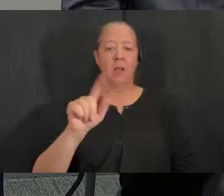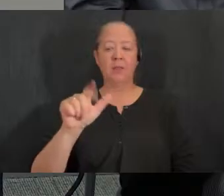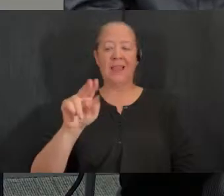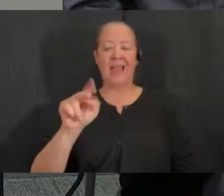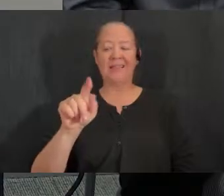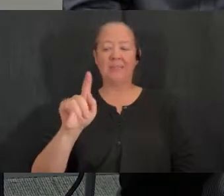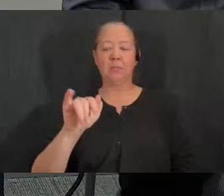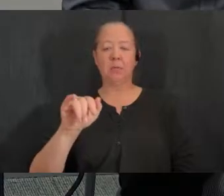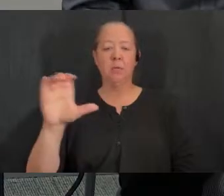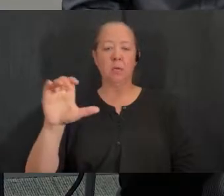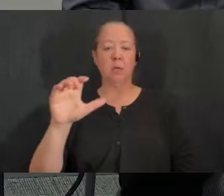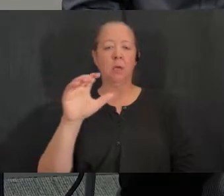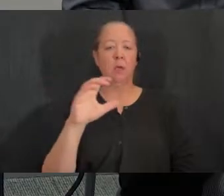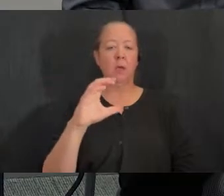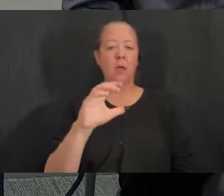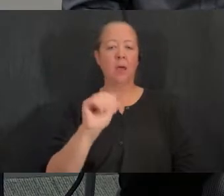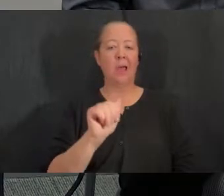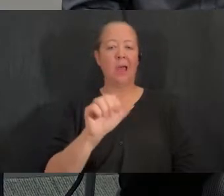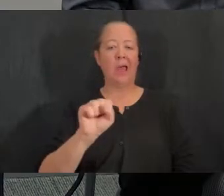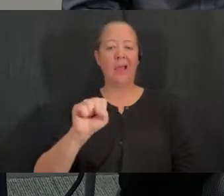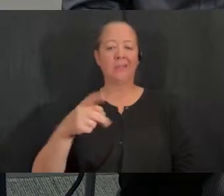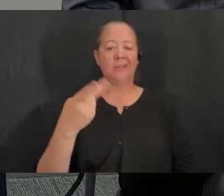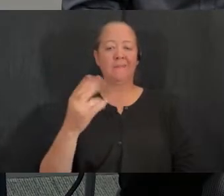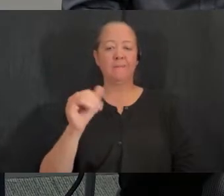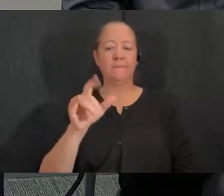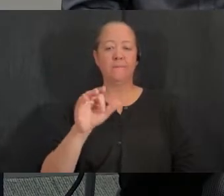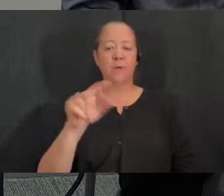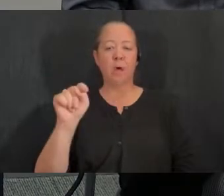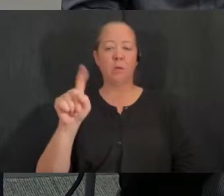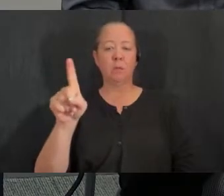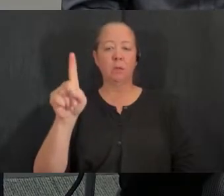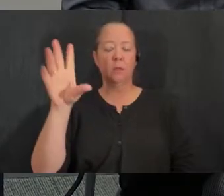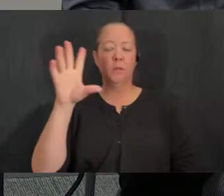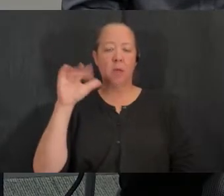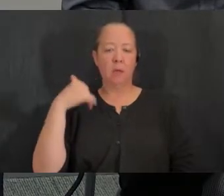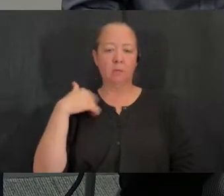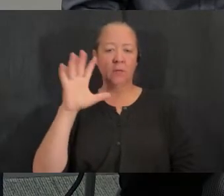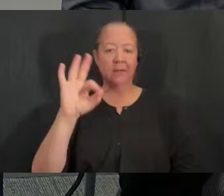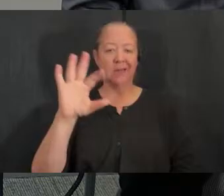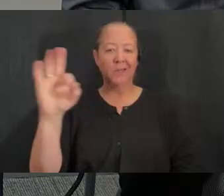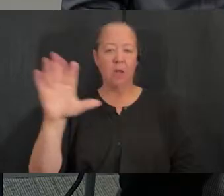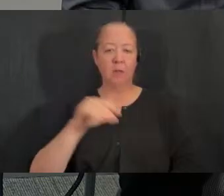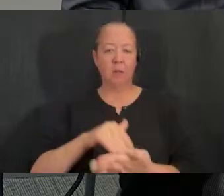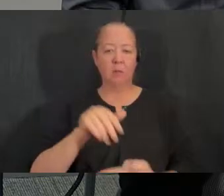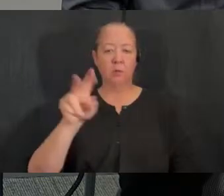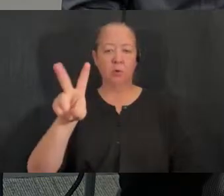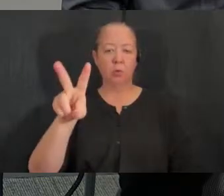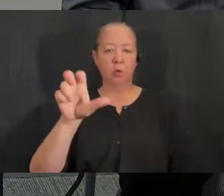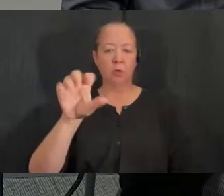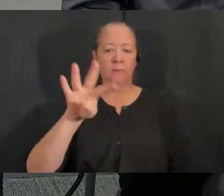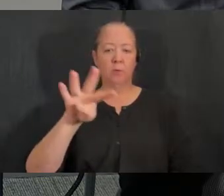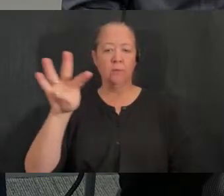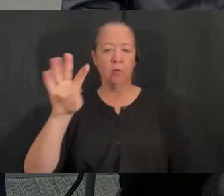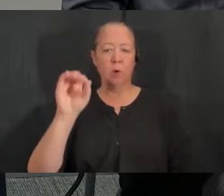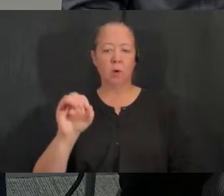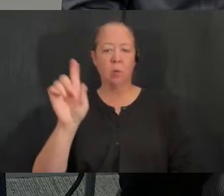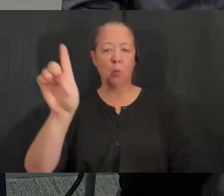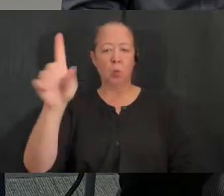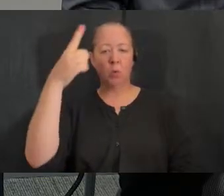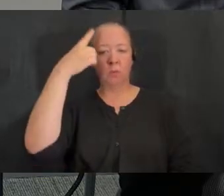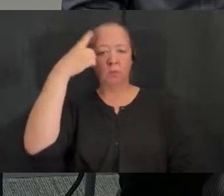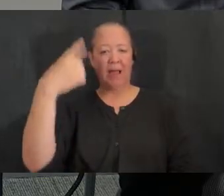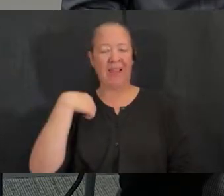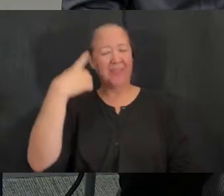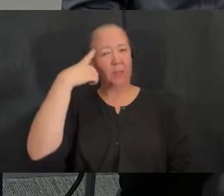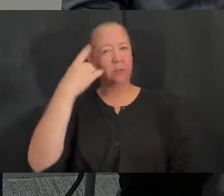$99,244.01. I think there may be an error in this, math error, so I've calculated the contingency to be below that. But